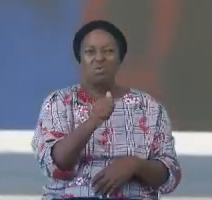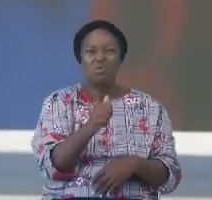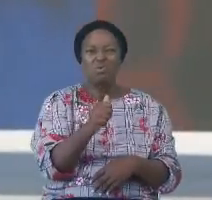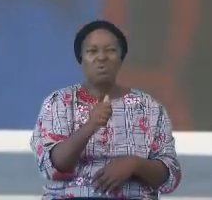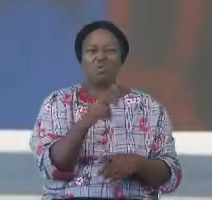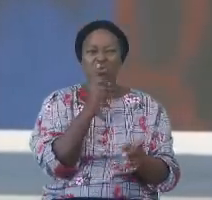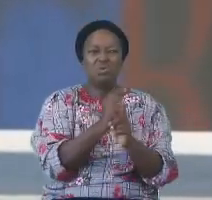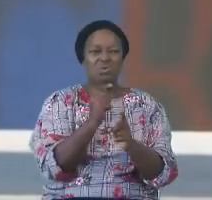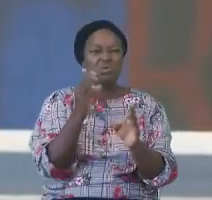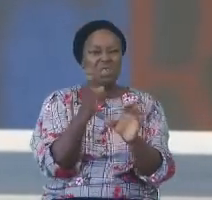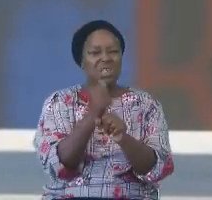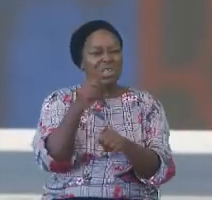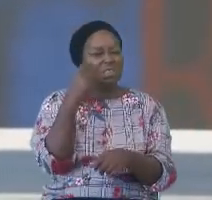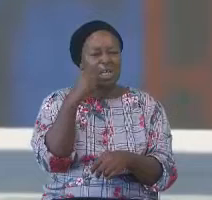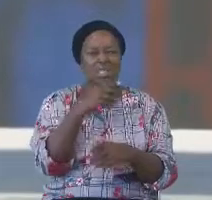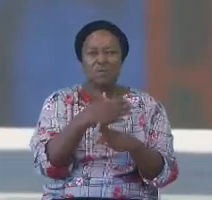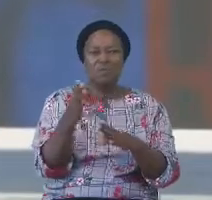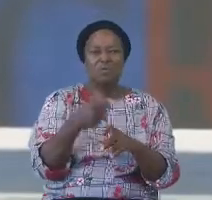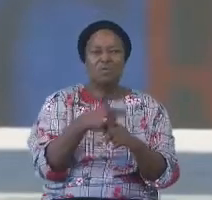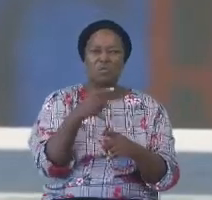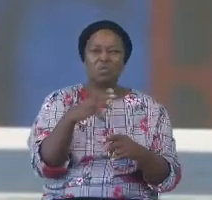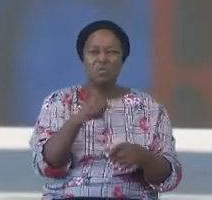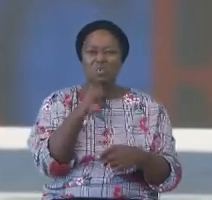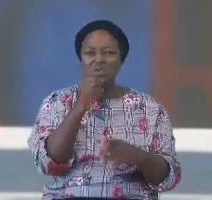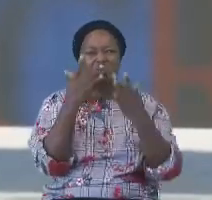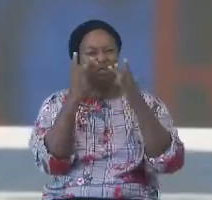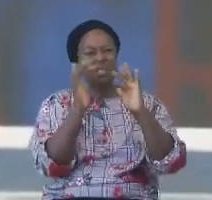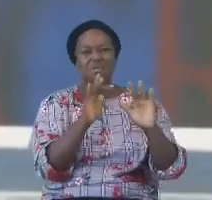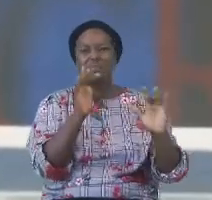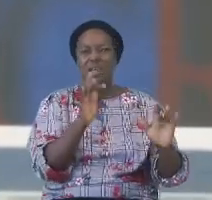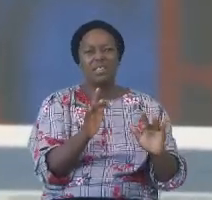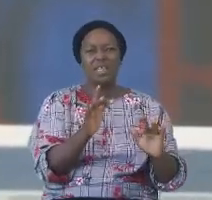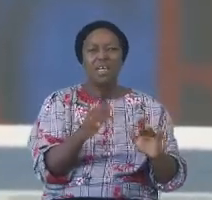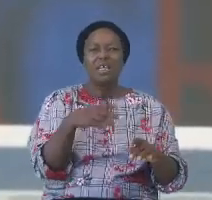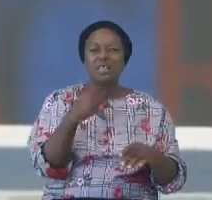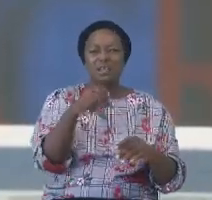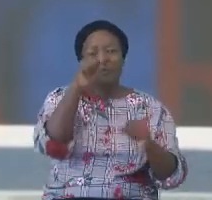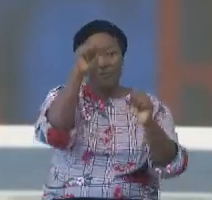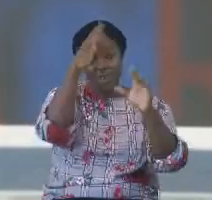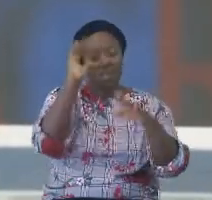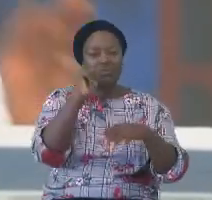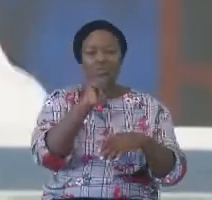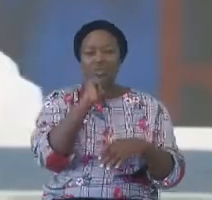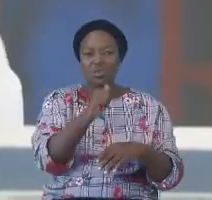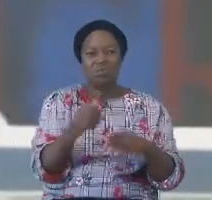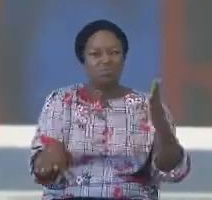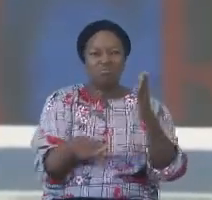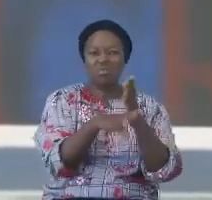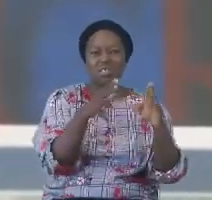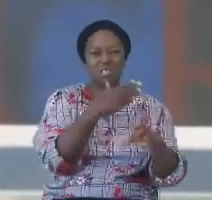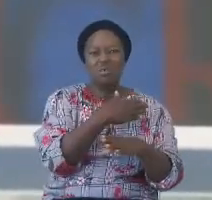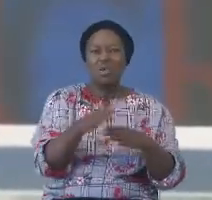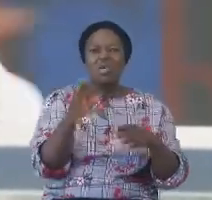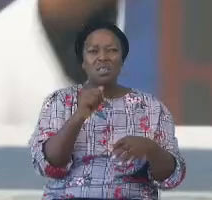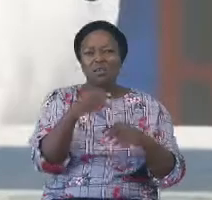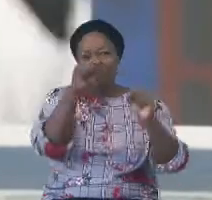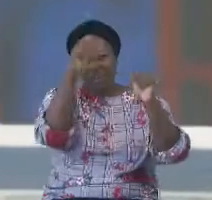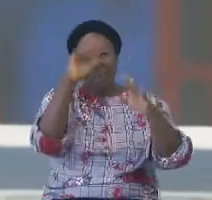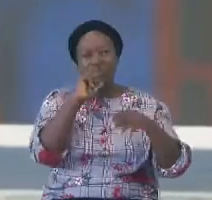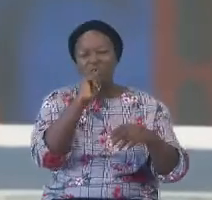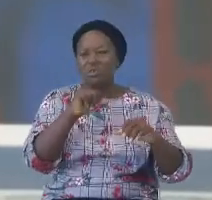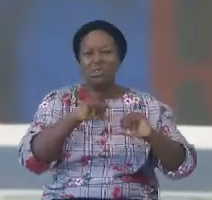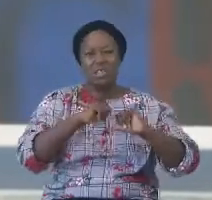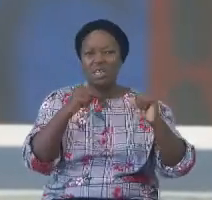not neglect the father will not overlook the father will not despise the